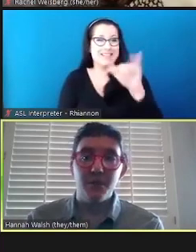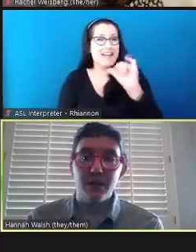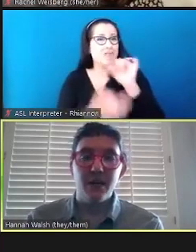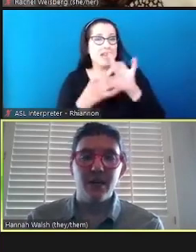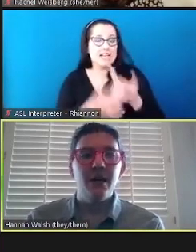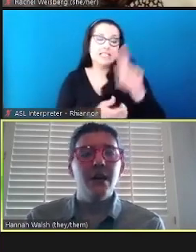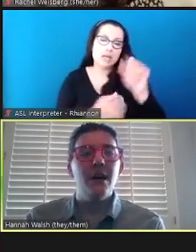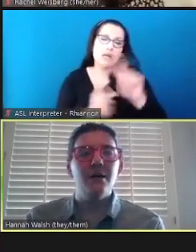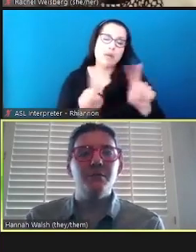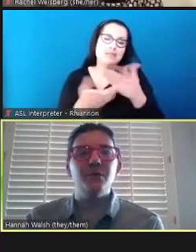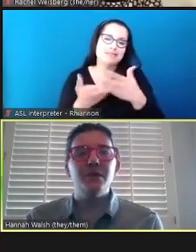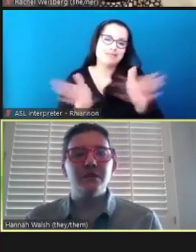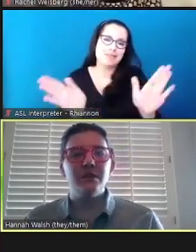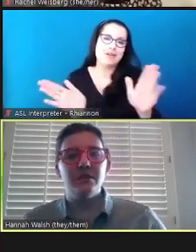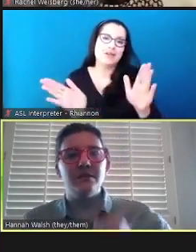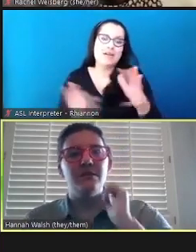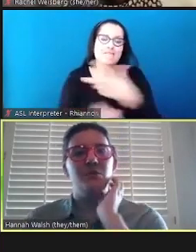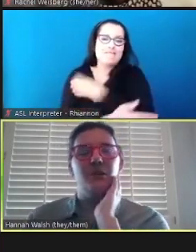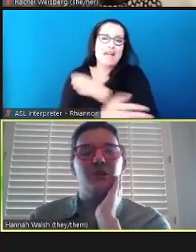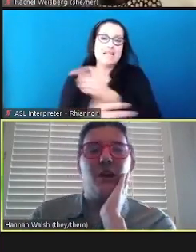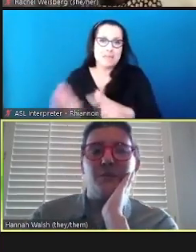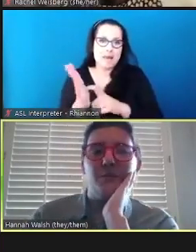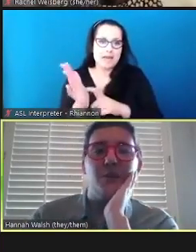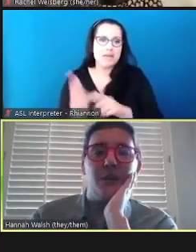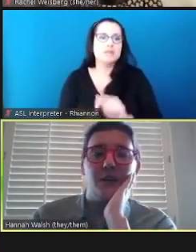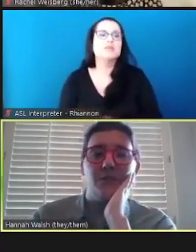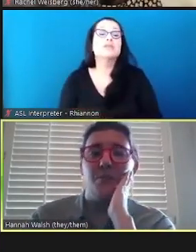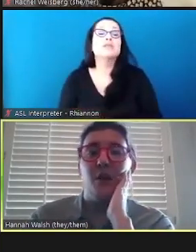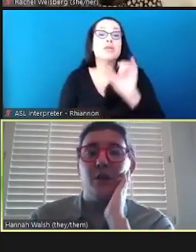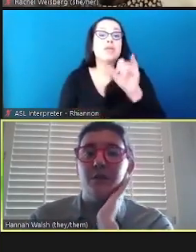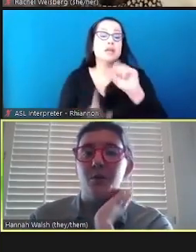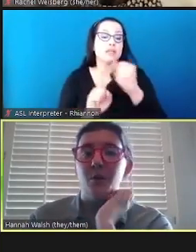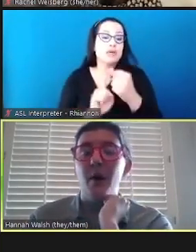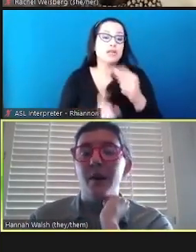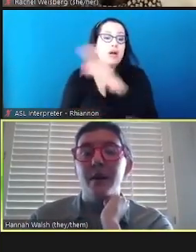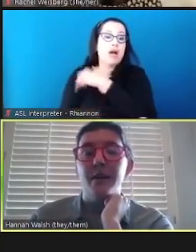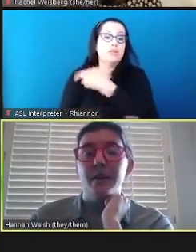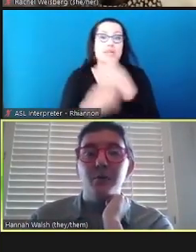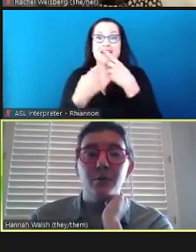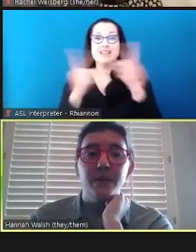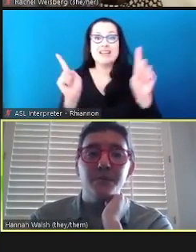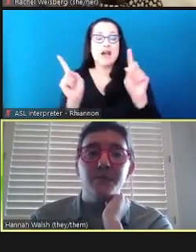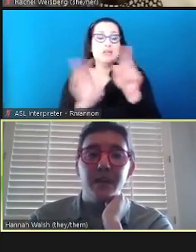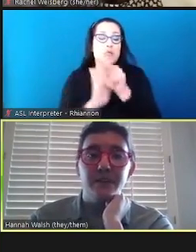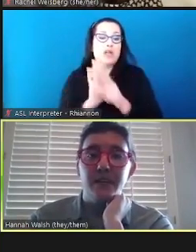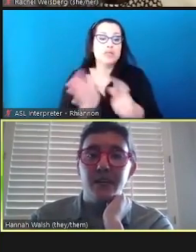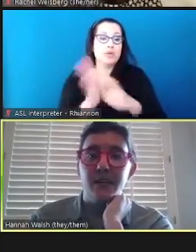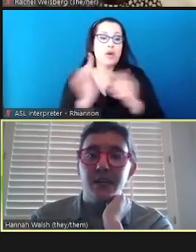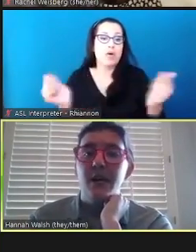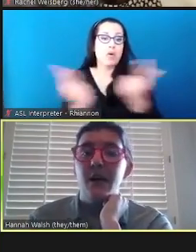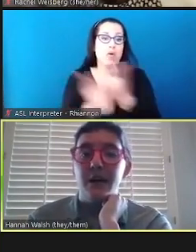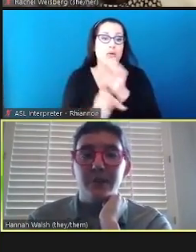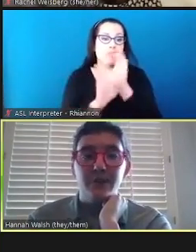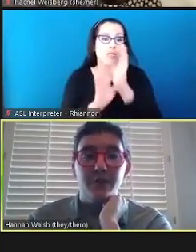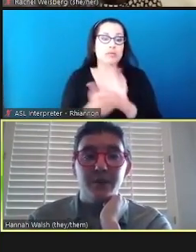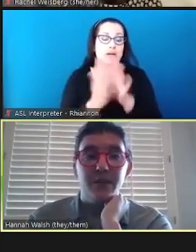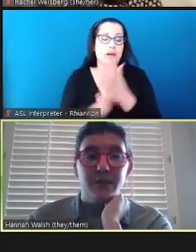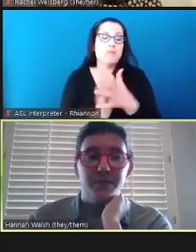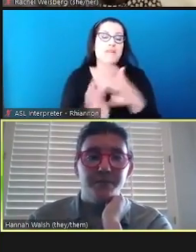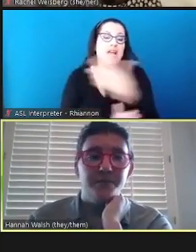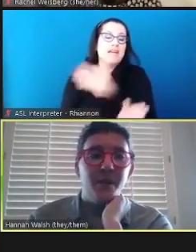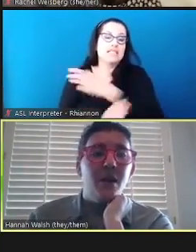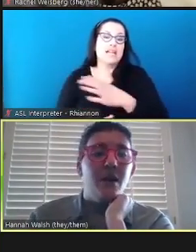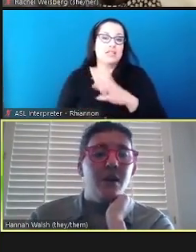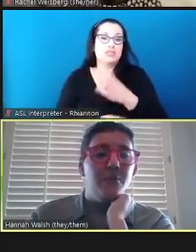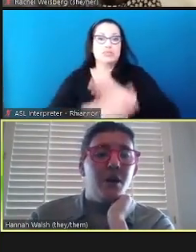vaccine mandate. So in this situation, the hospital announced a policy requiring that employees be vaccinated against